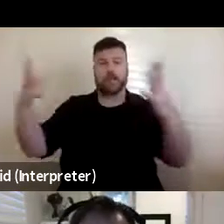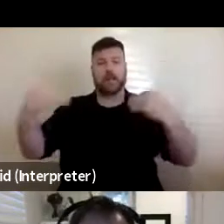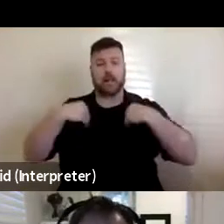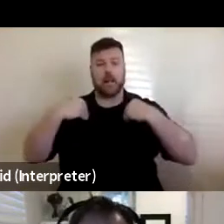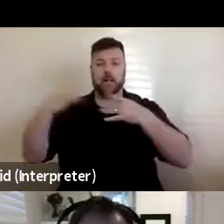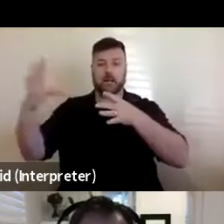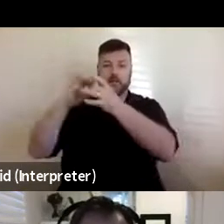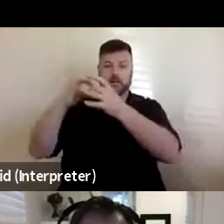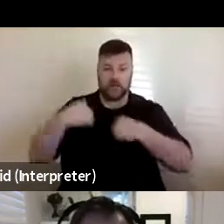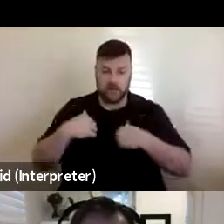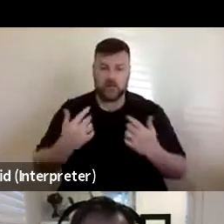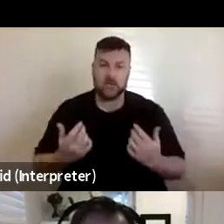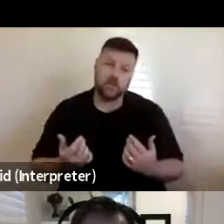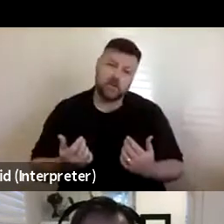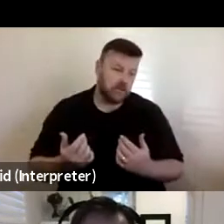Where is this going to end?